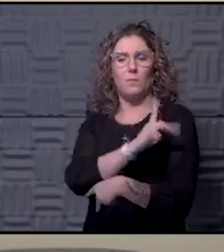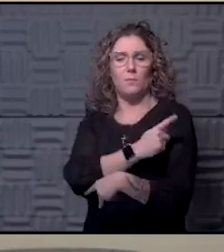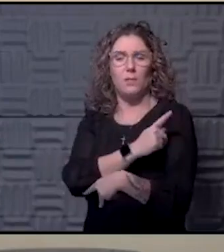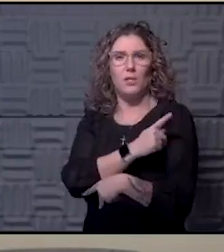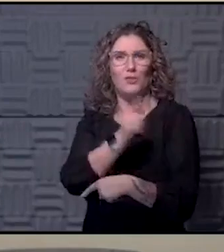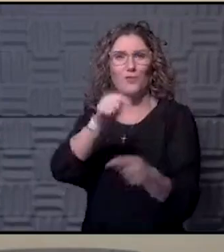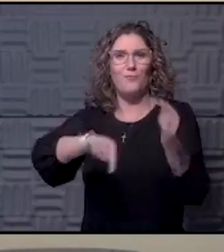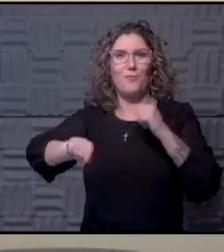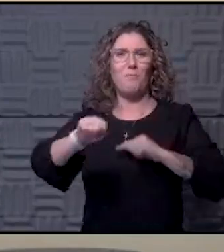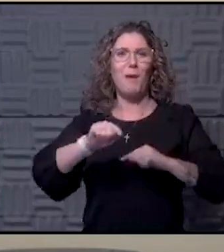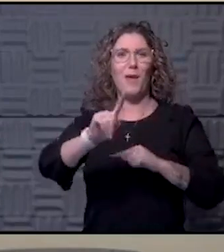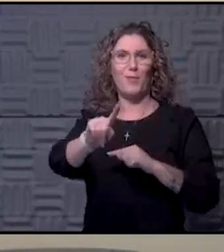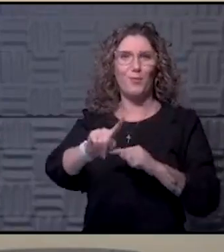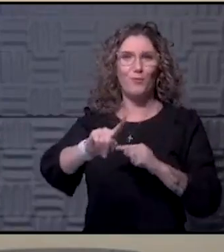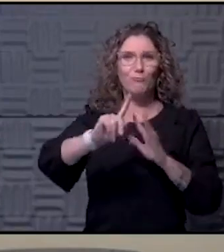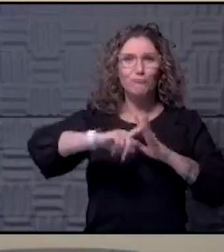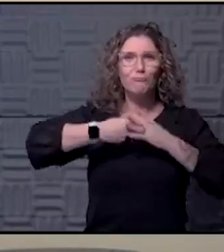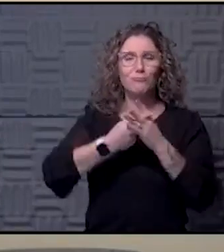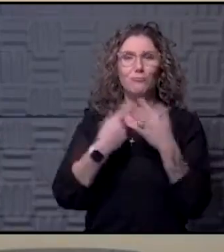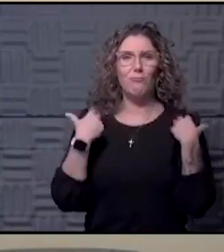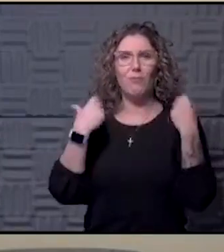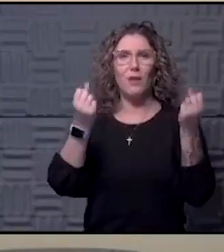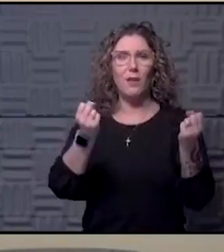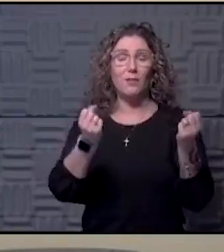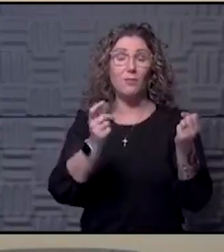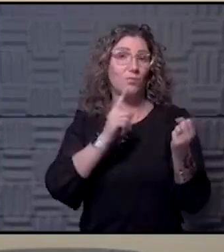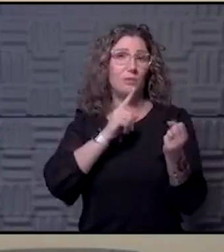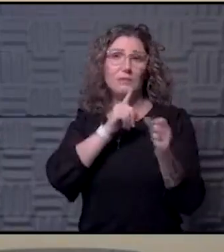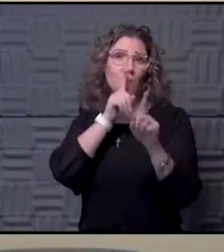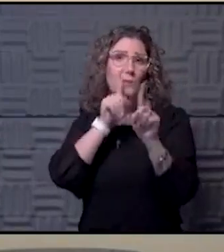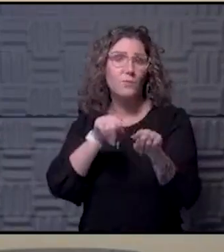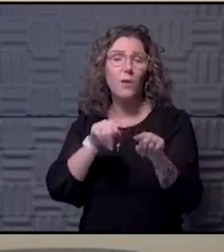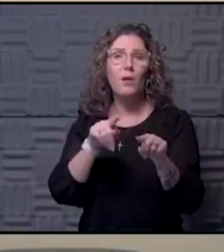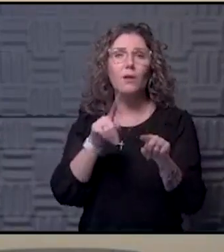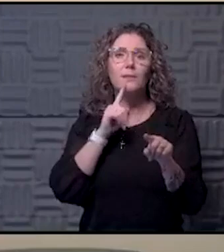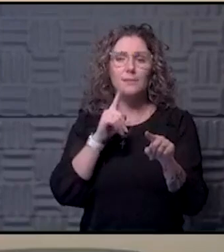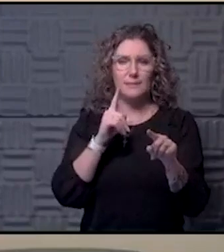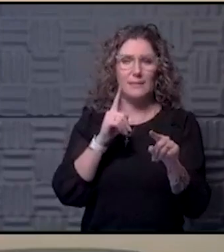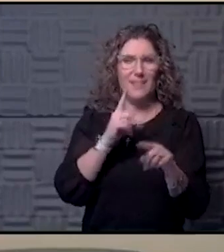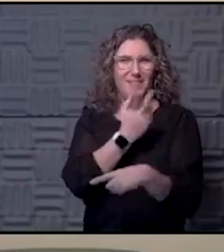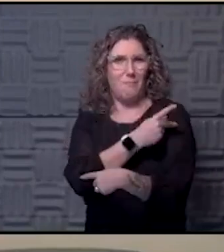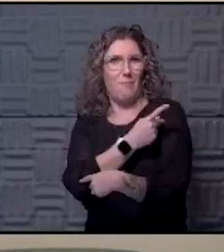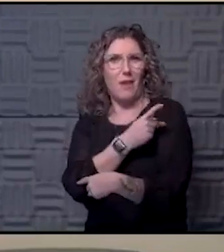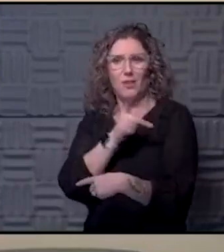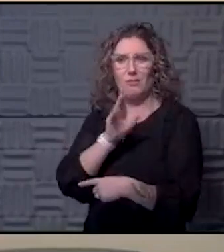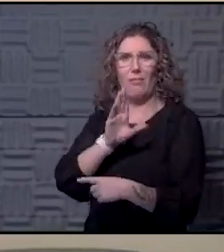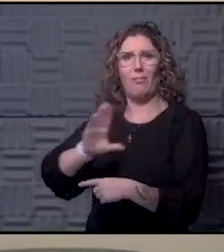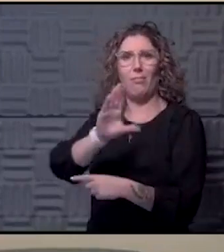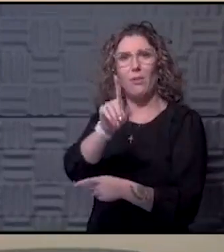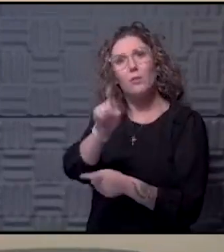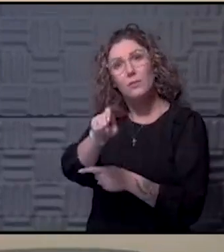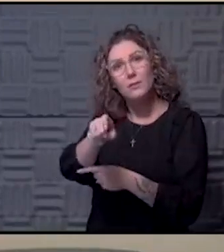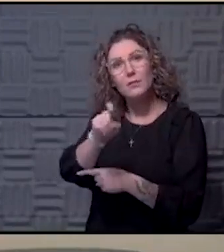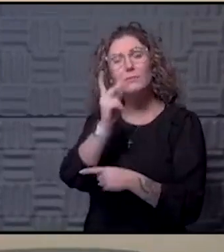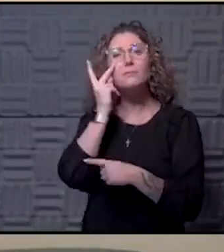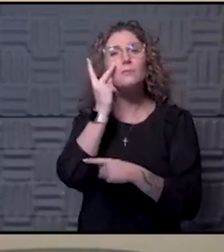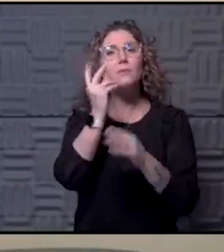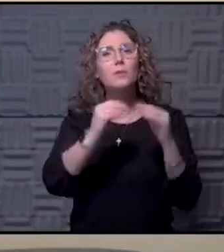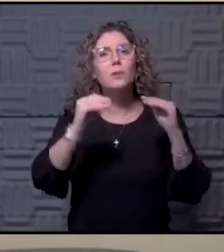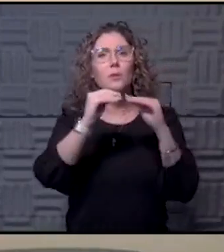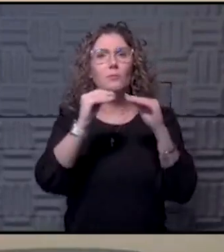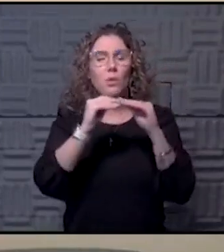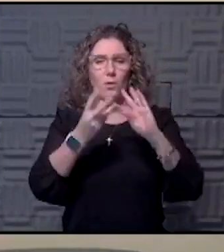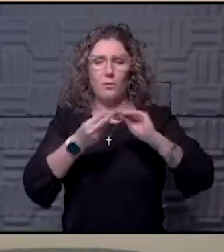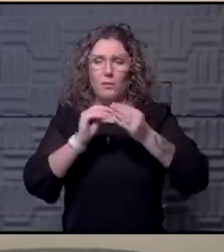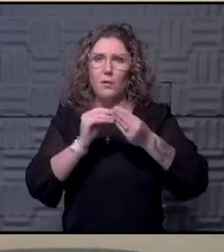their baseline health. And so really it was just a response to what our patients need. And we're seeing more of this as the numbers